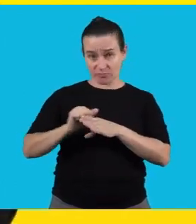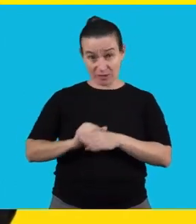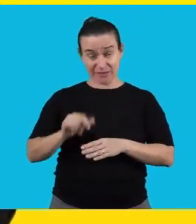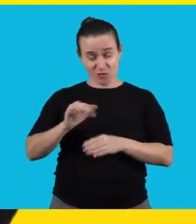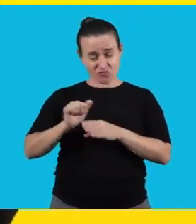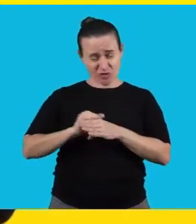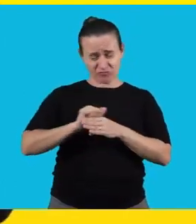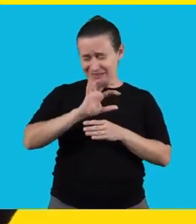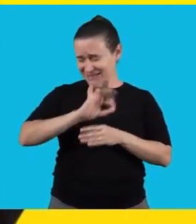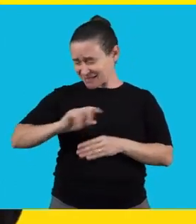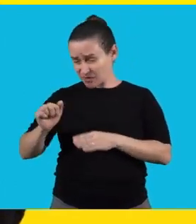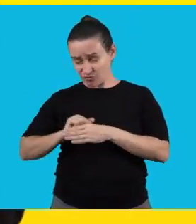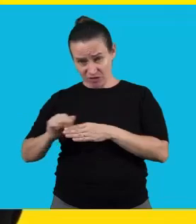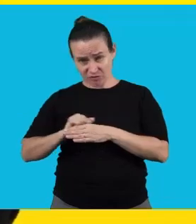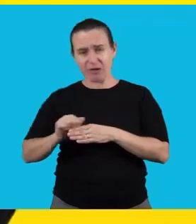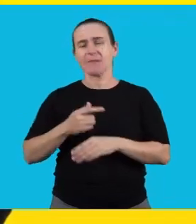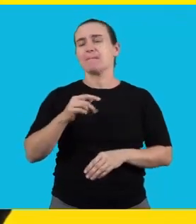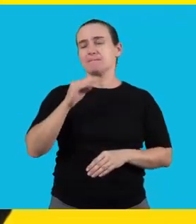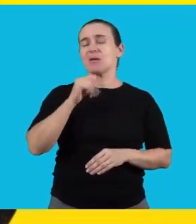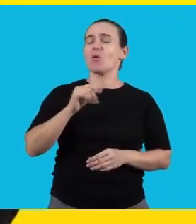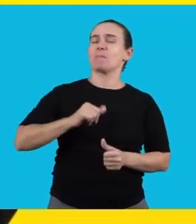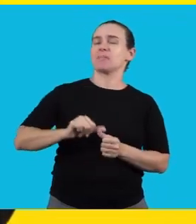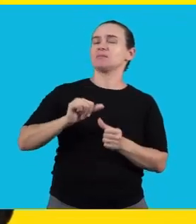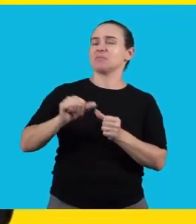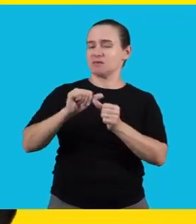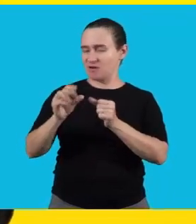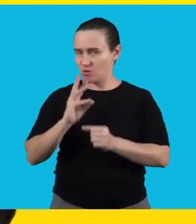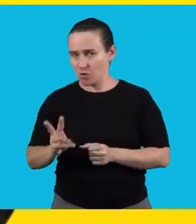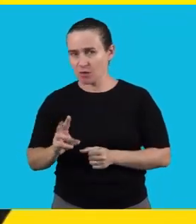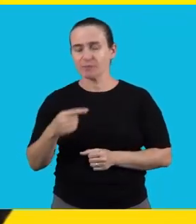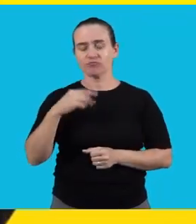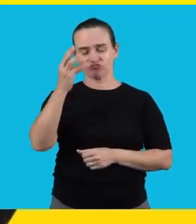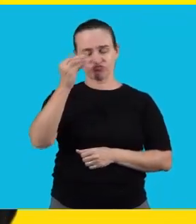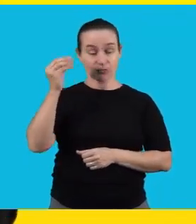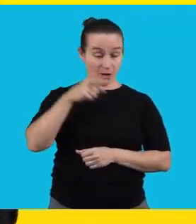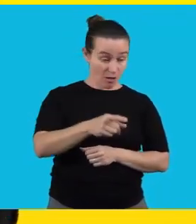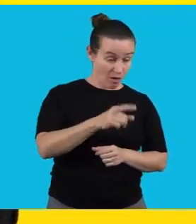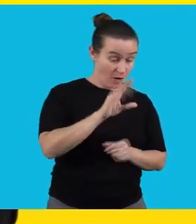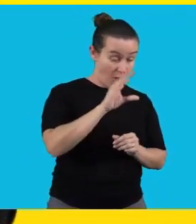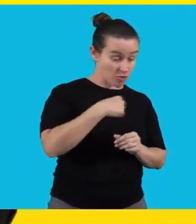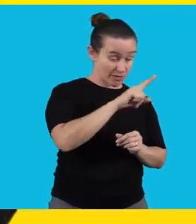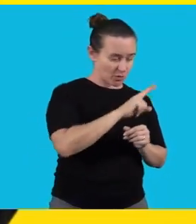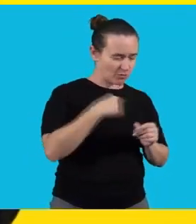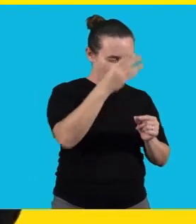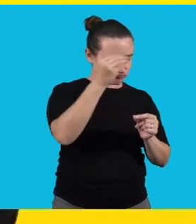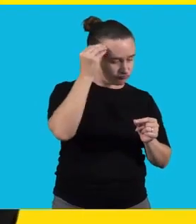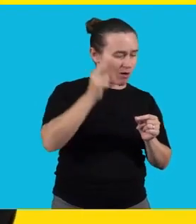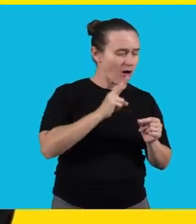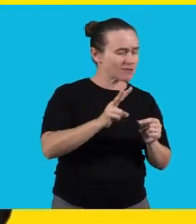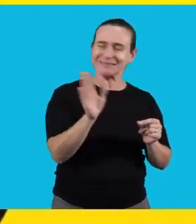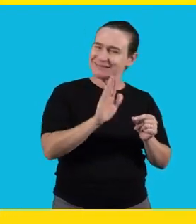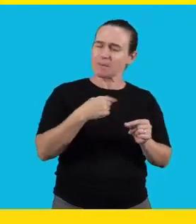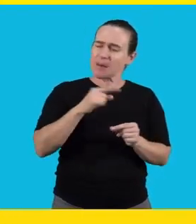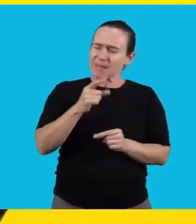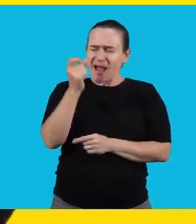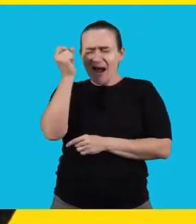more you practice on daily basis, the more it gets better. Do not memorize the answers that you see on the marking